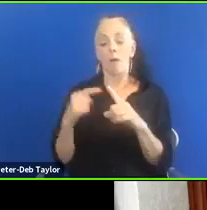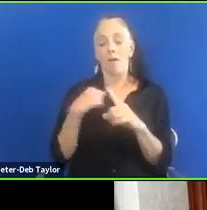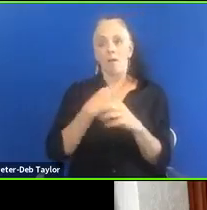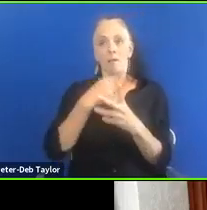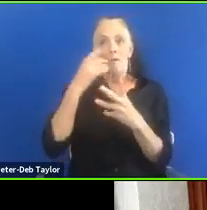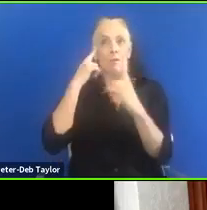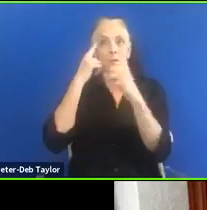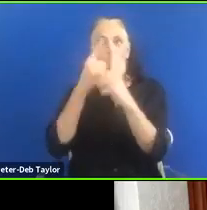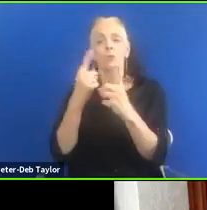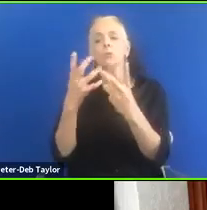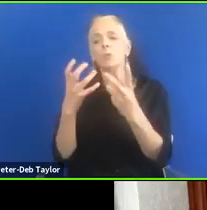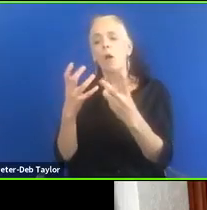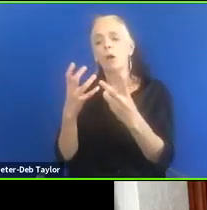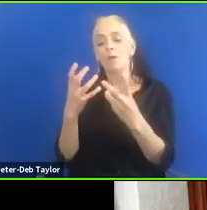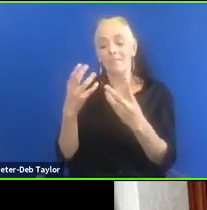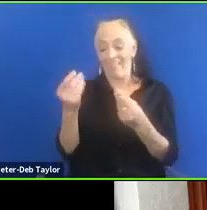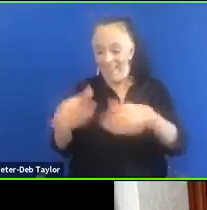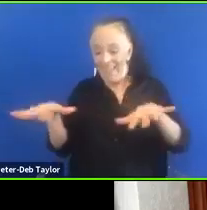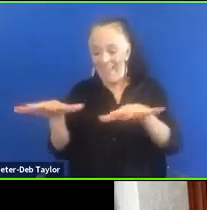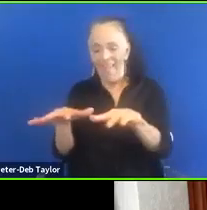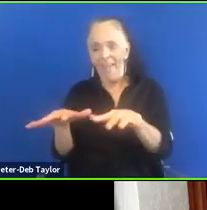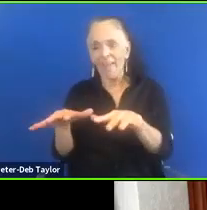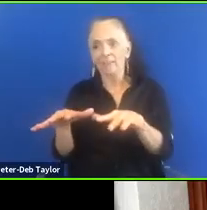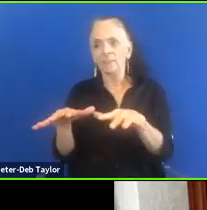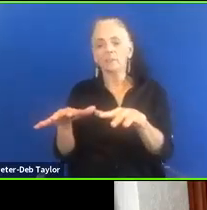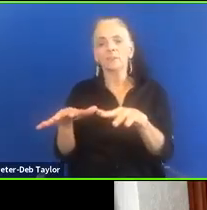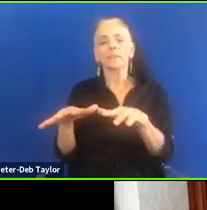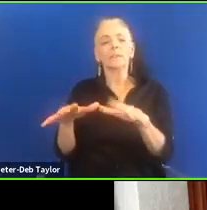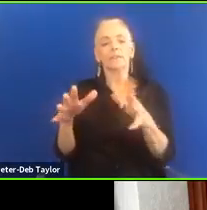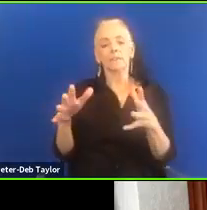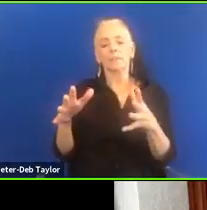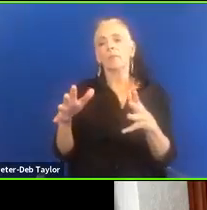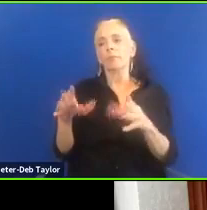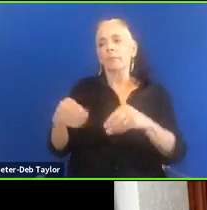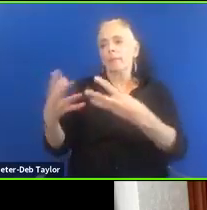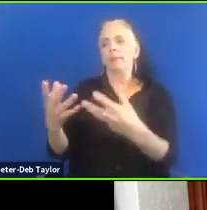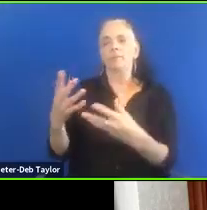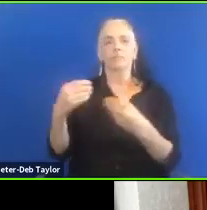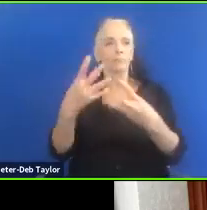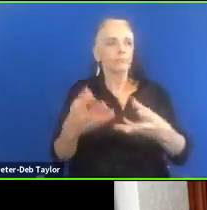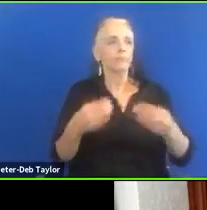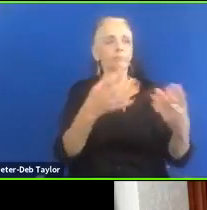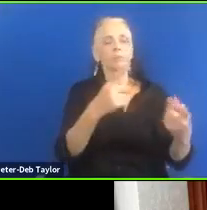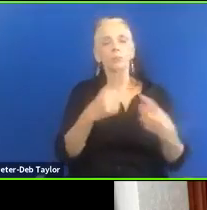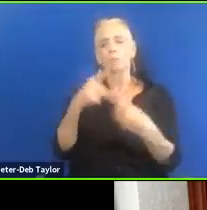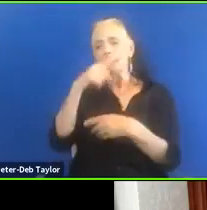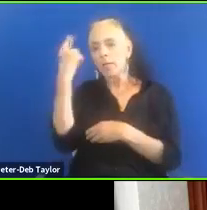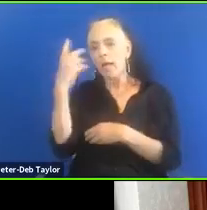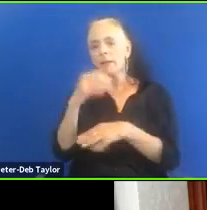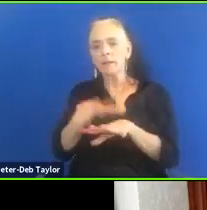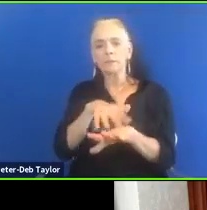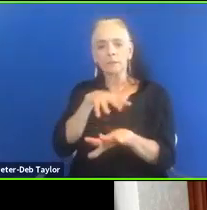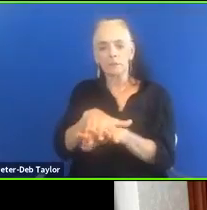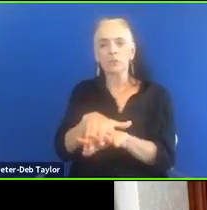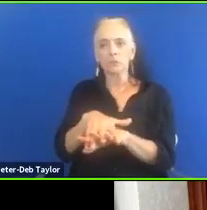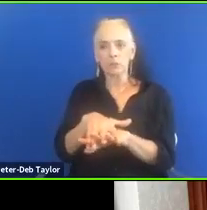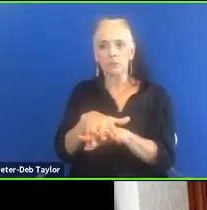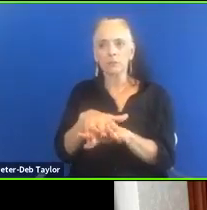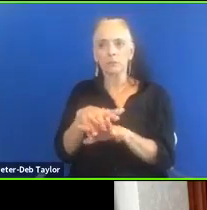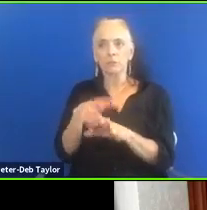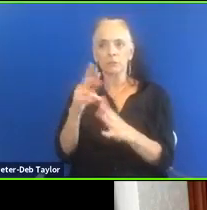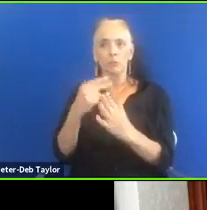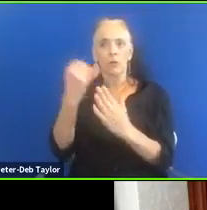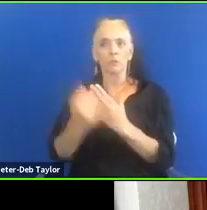Black and Indigenous projects, to begin to think about how we might